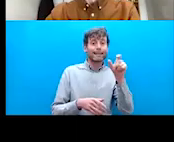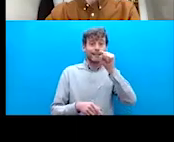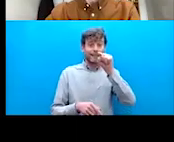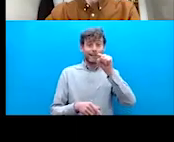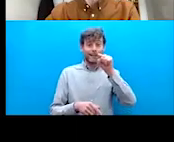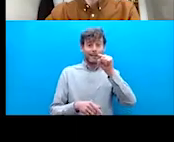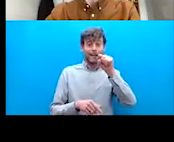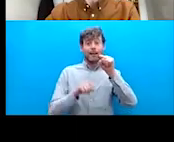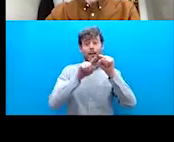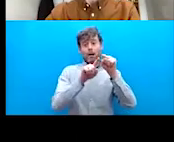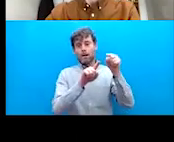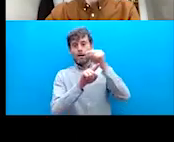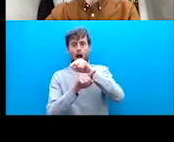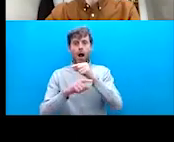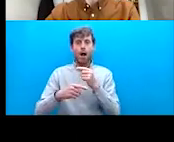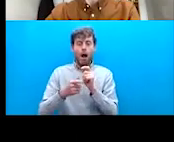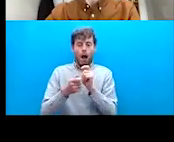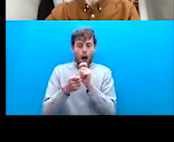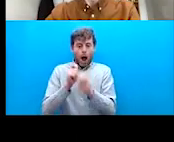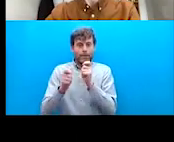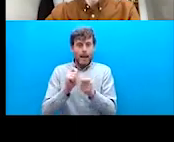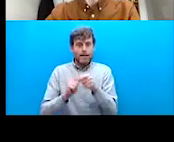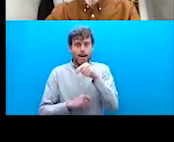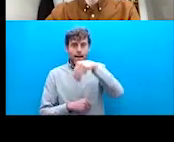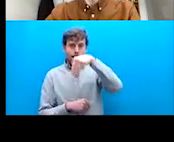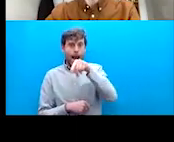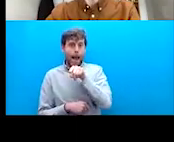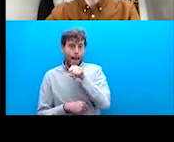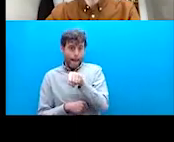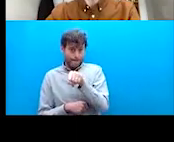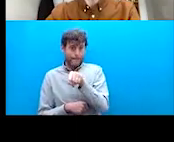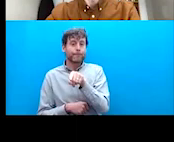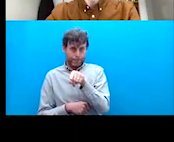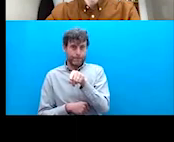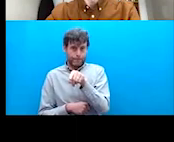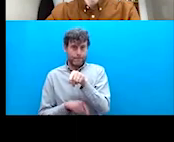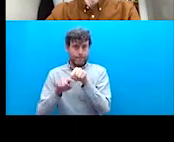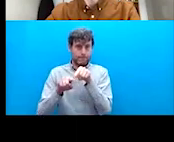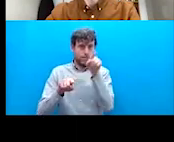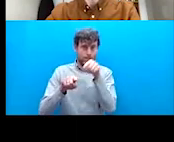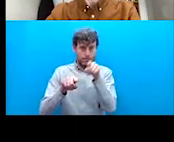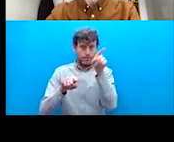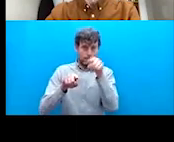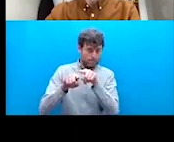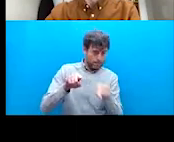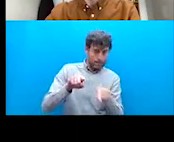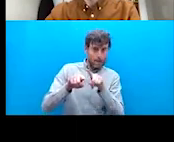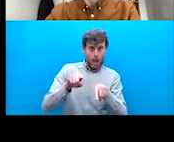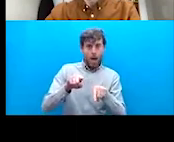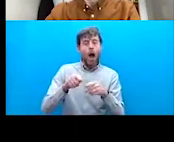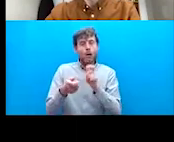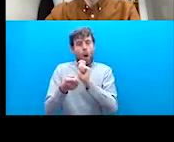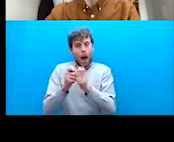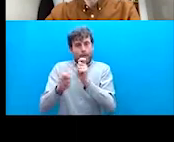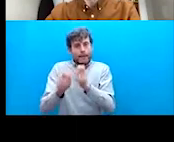M, in this case, following the constraints as required by compositionality. Now, processing